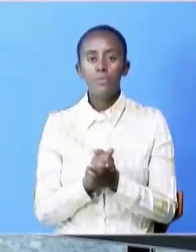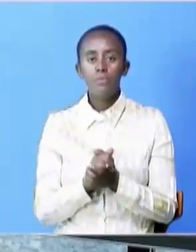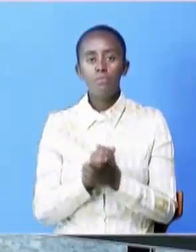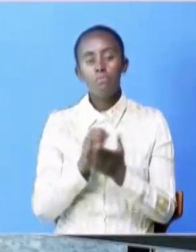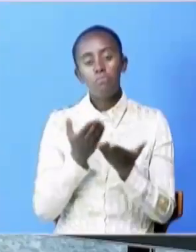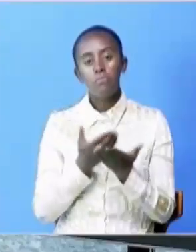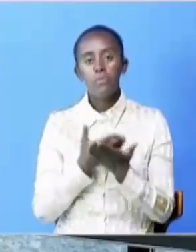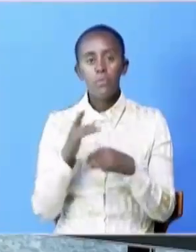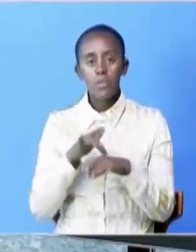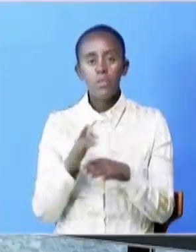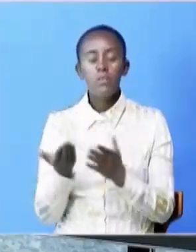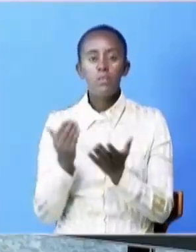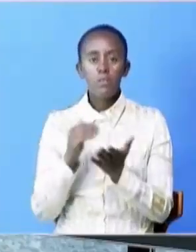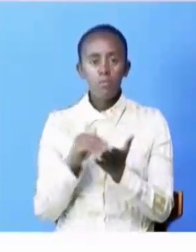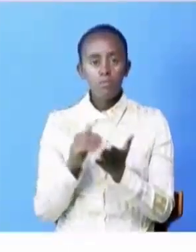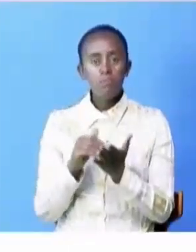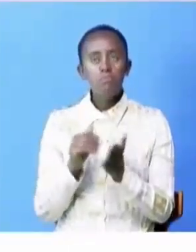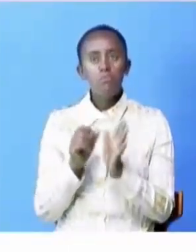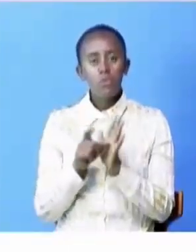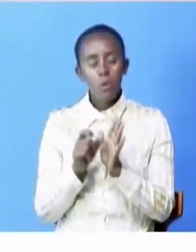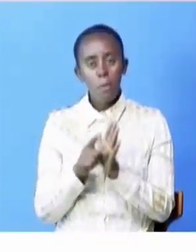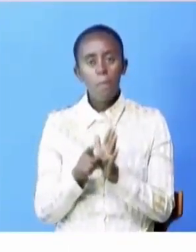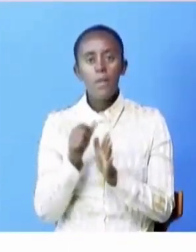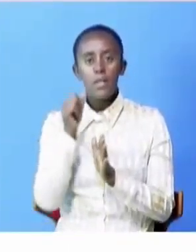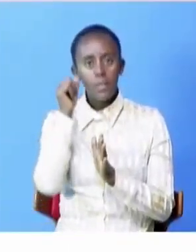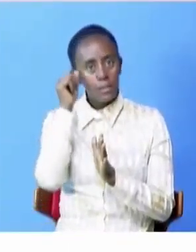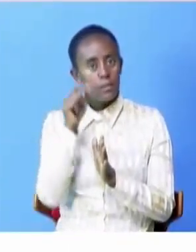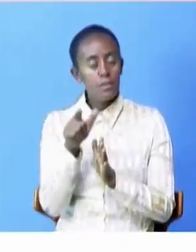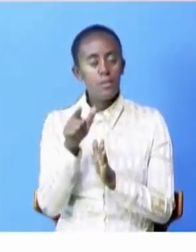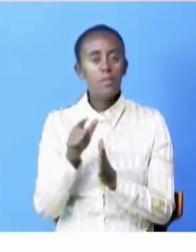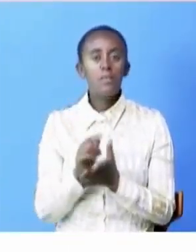Things that we do repeatedly. For example, he